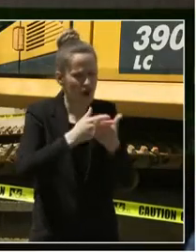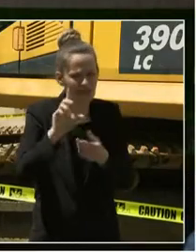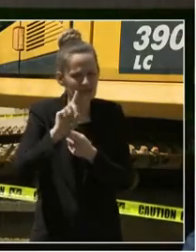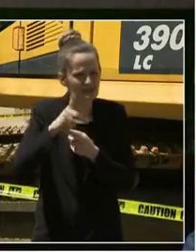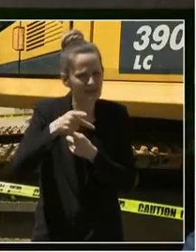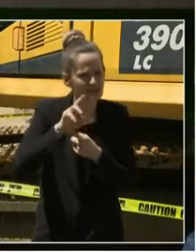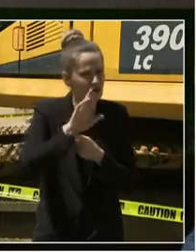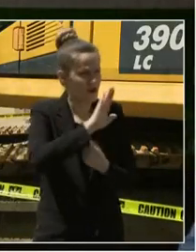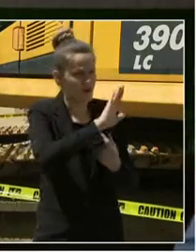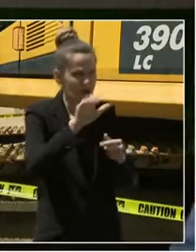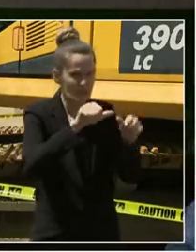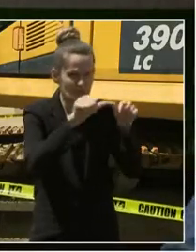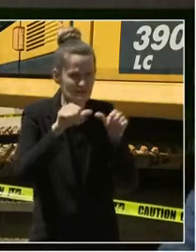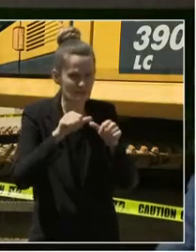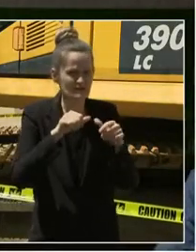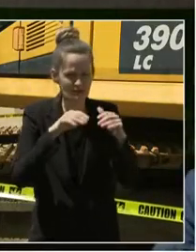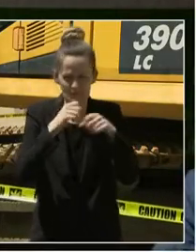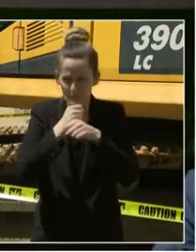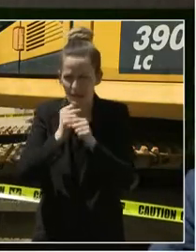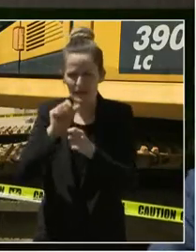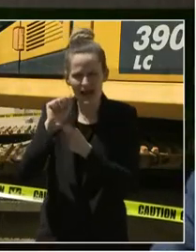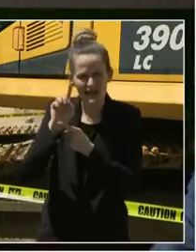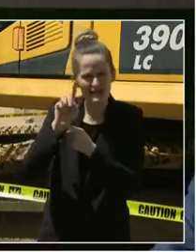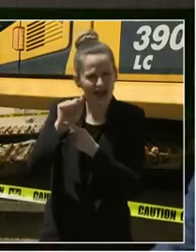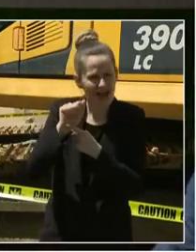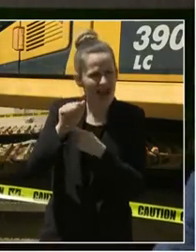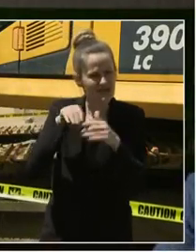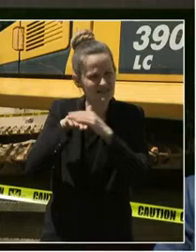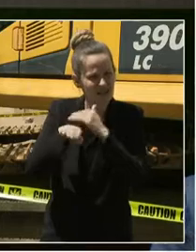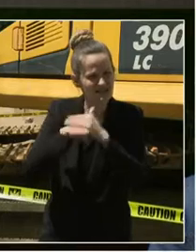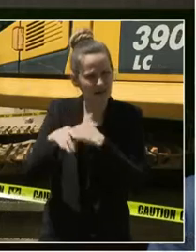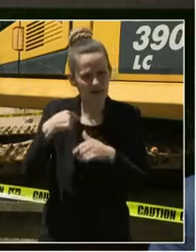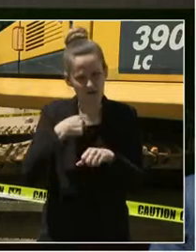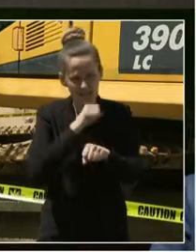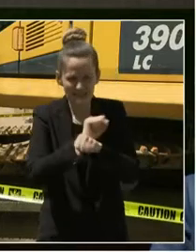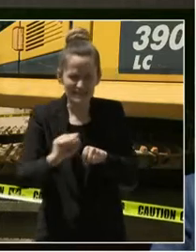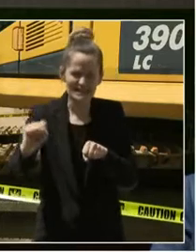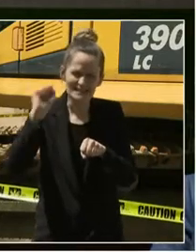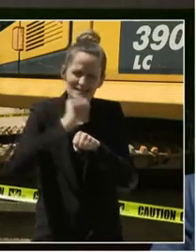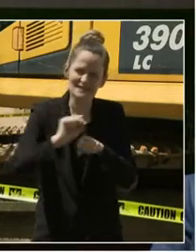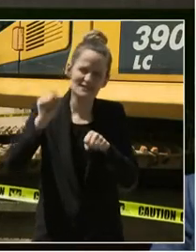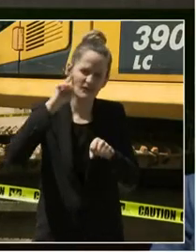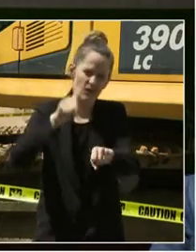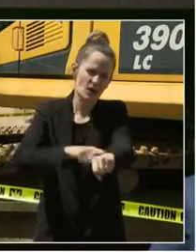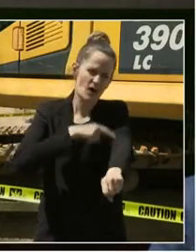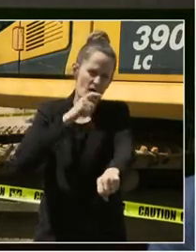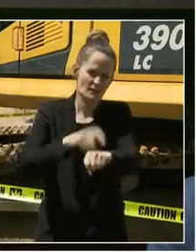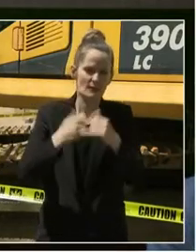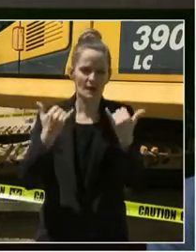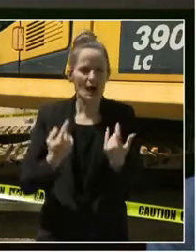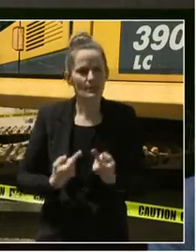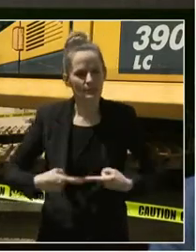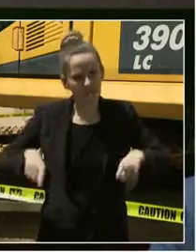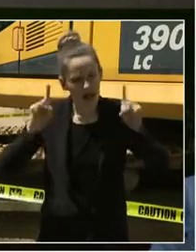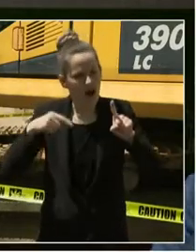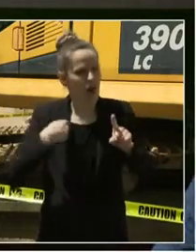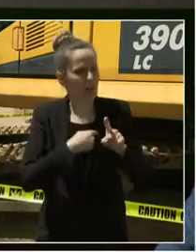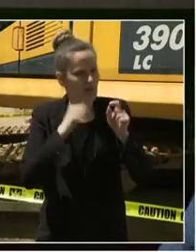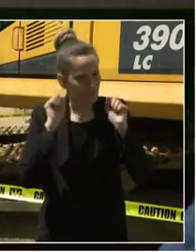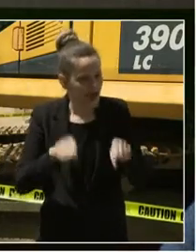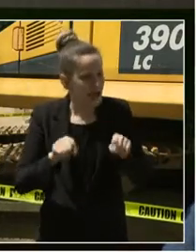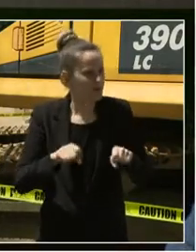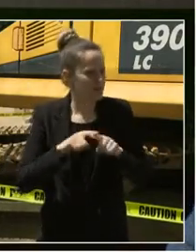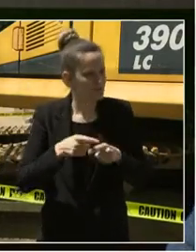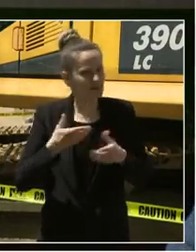ADA accessible, something that we had been working on for some time, and now we're able to deliver. So